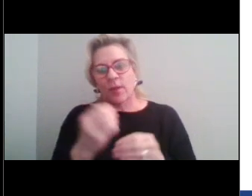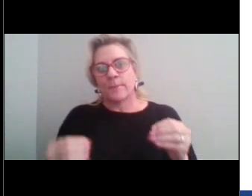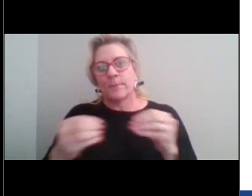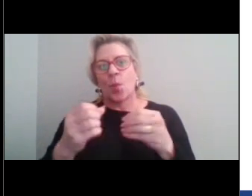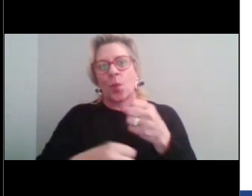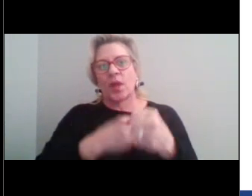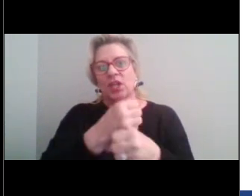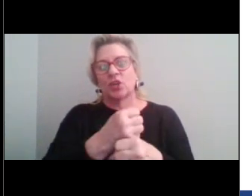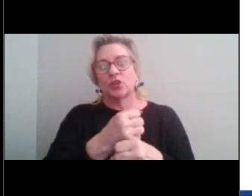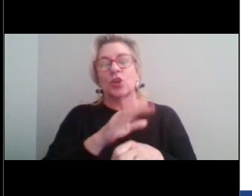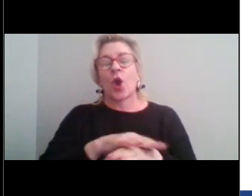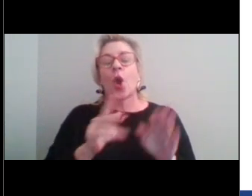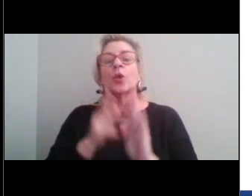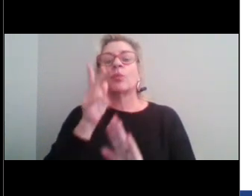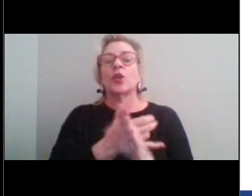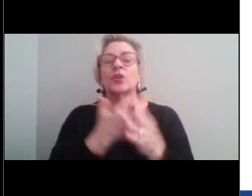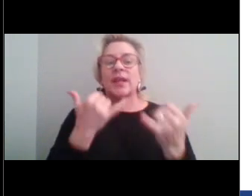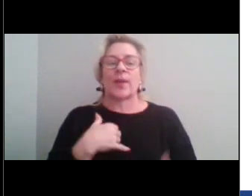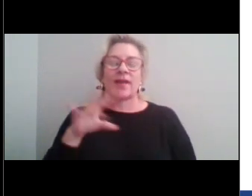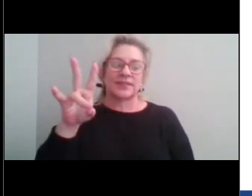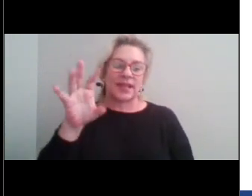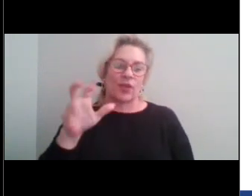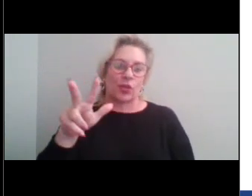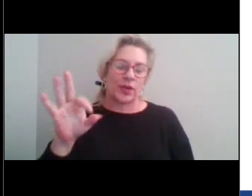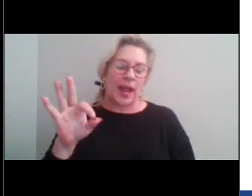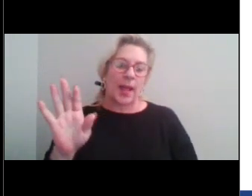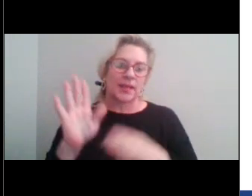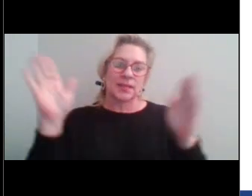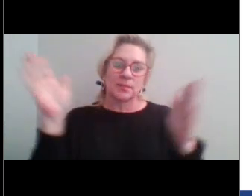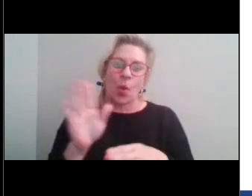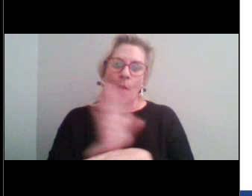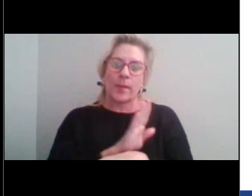project right now, we have 739 small businesses also working on our project